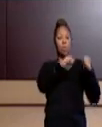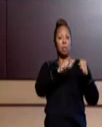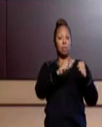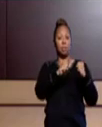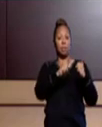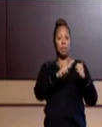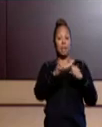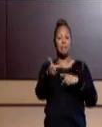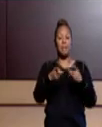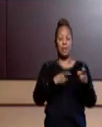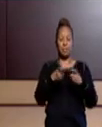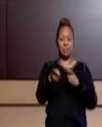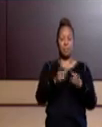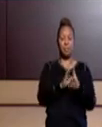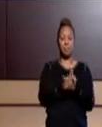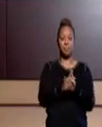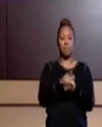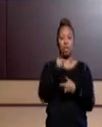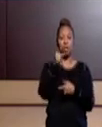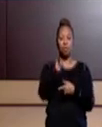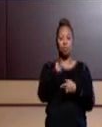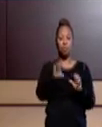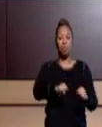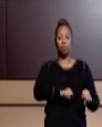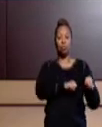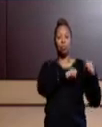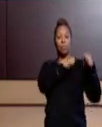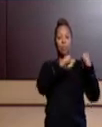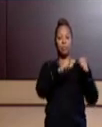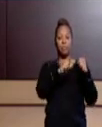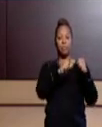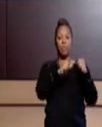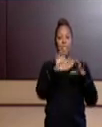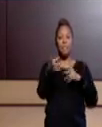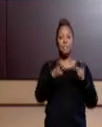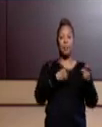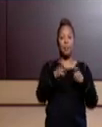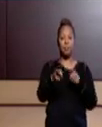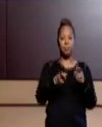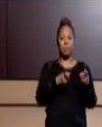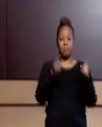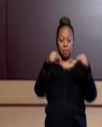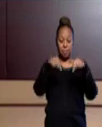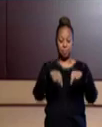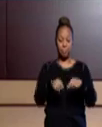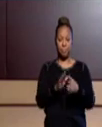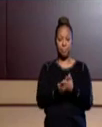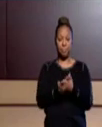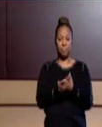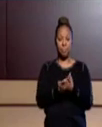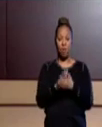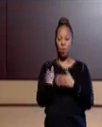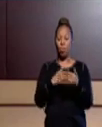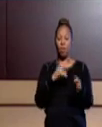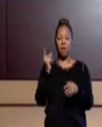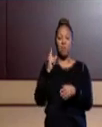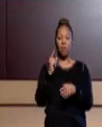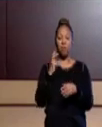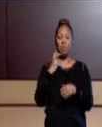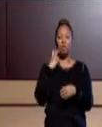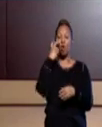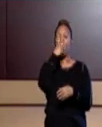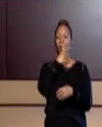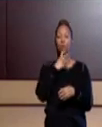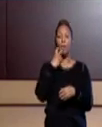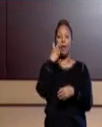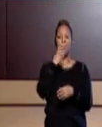handle this. Come on. You are strong enough to handle this. Can I get you wherever you are to open your